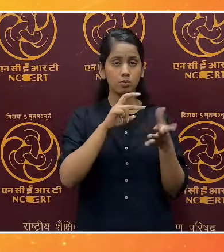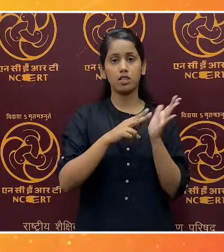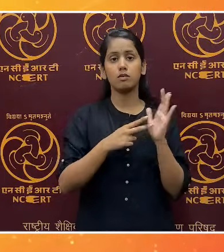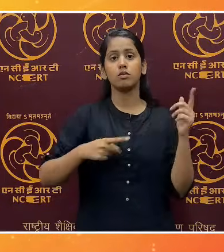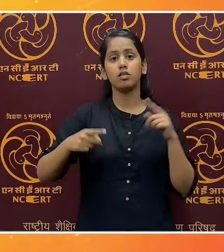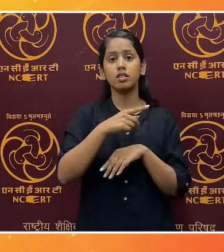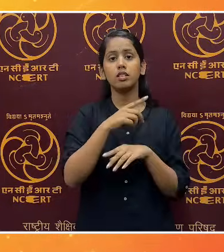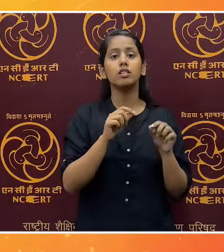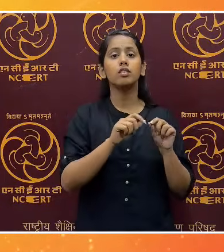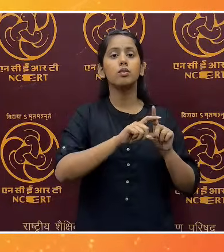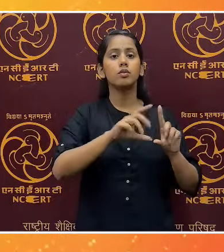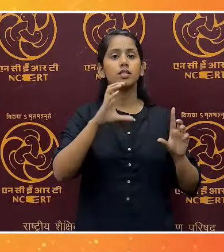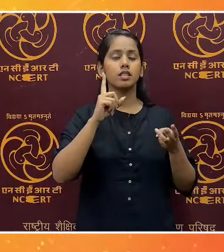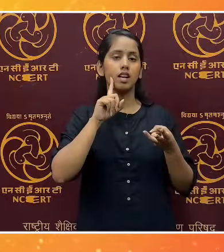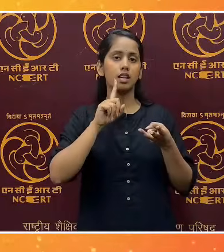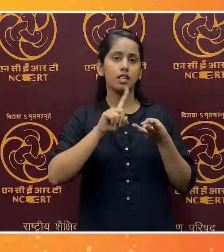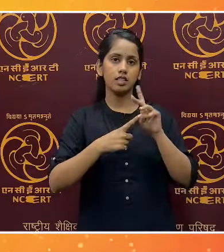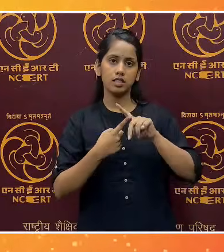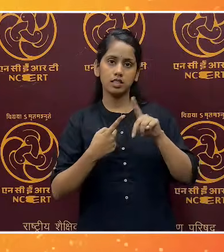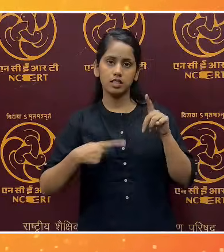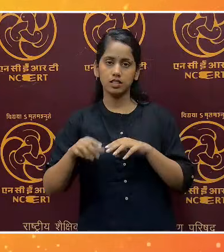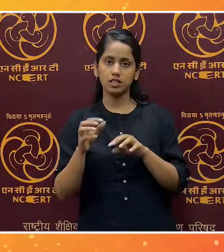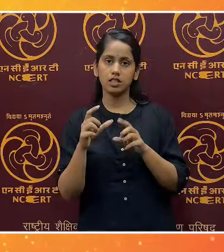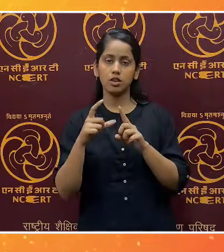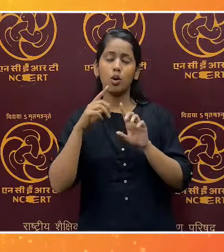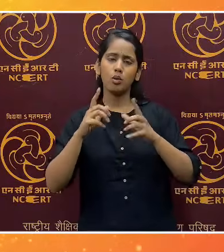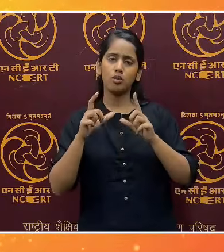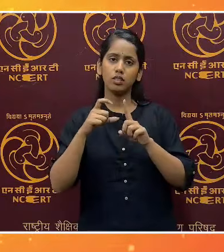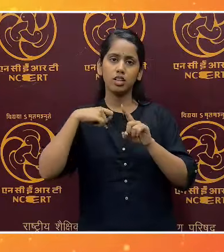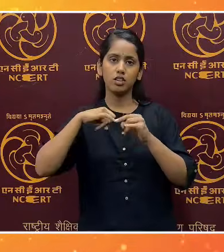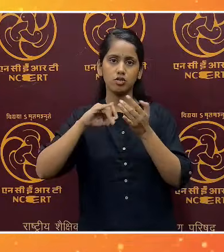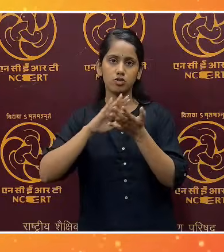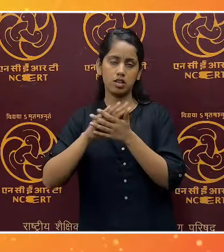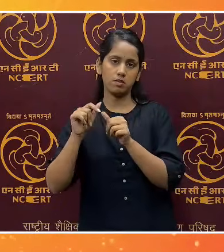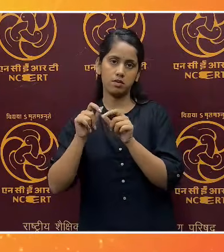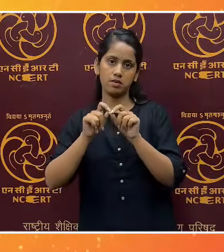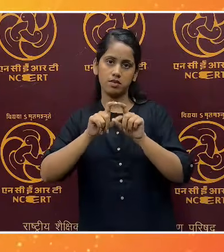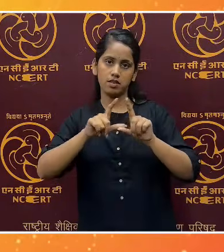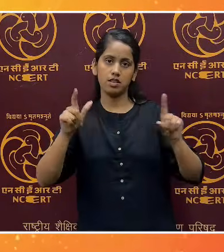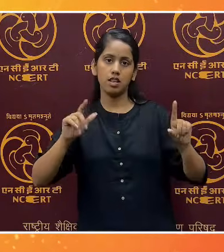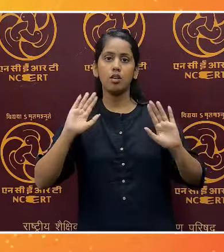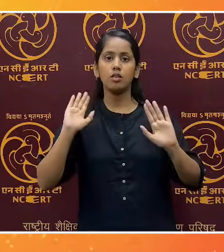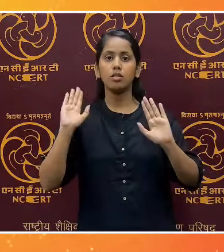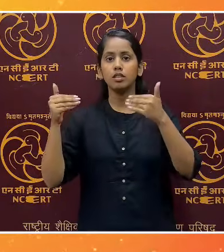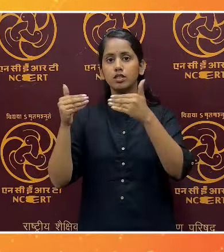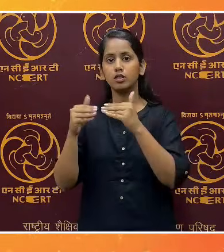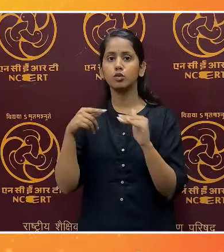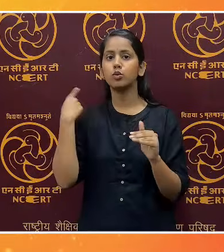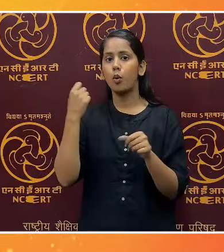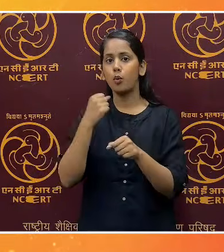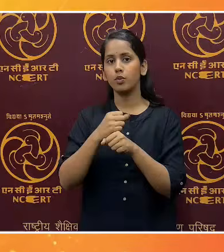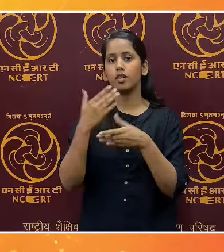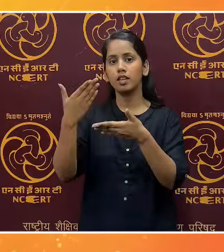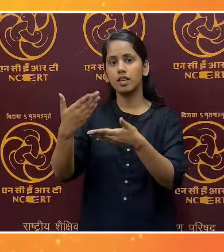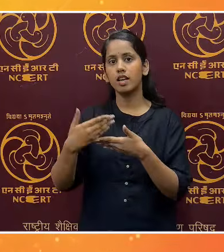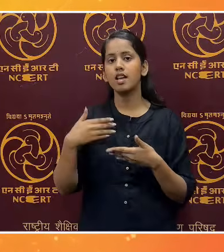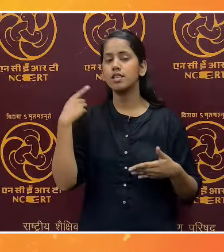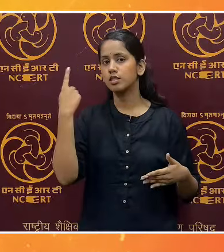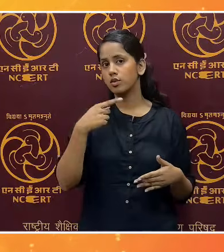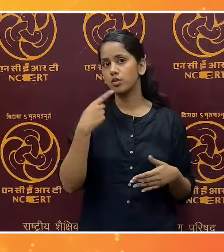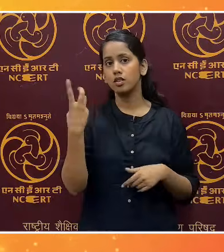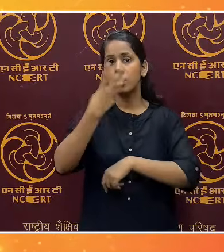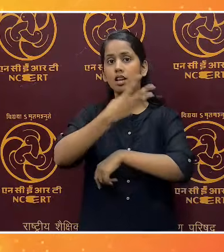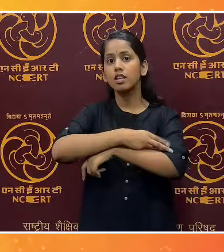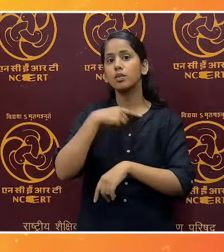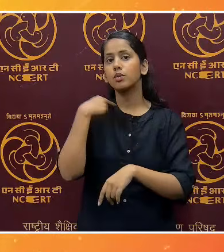log on to our CIET website or on the Diksha portal. So now it's time for me to introduce you all to my guest for the day 3 session. Please